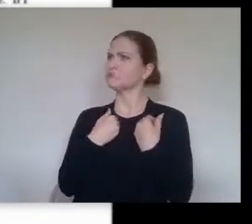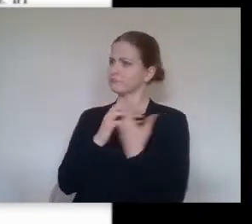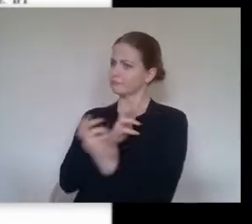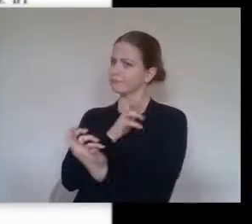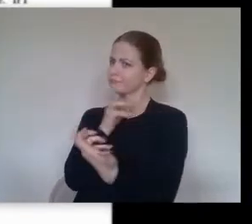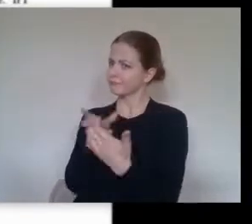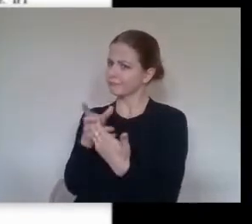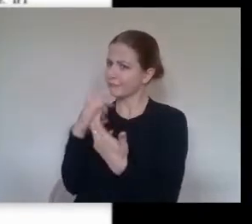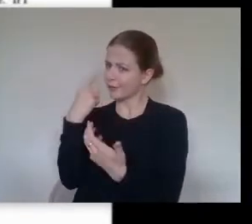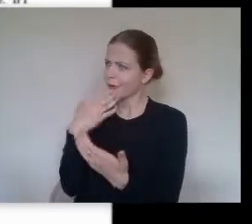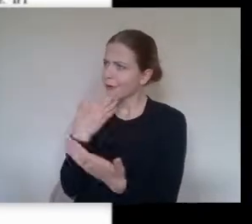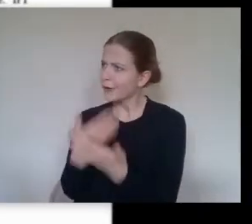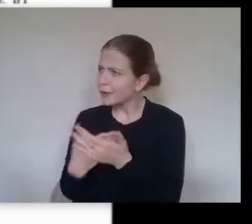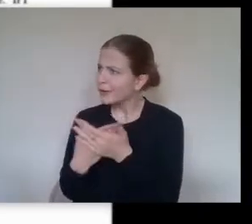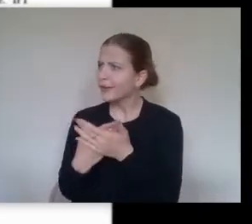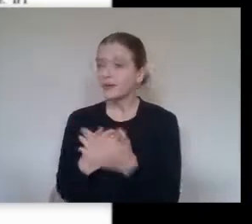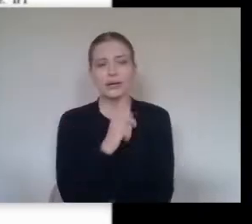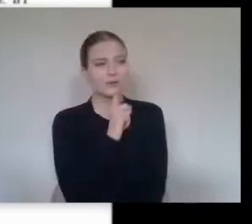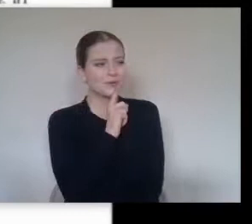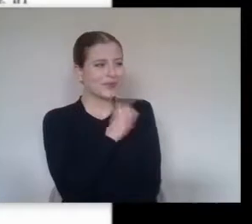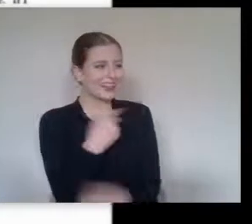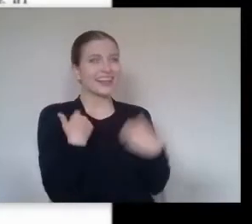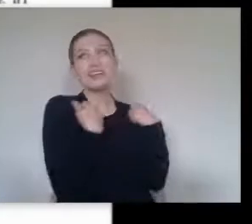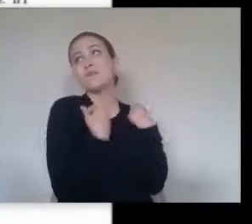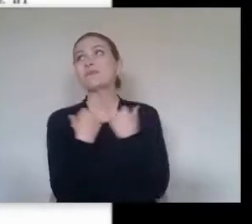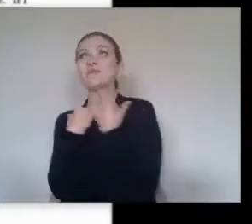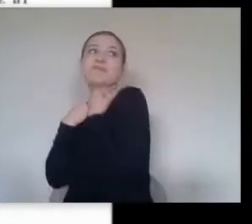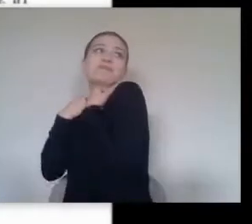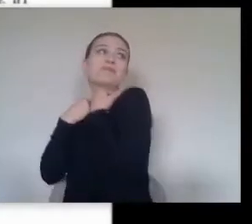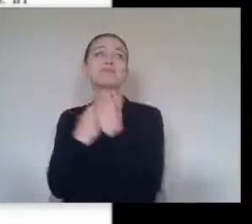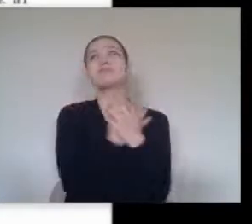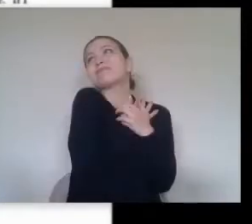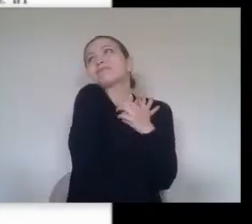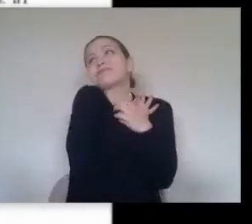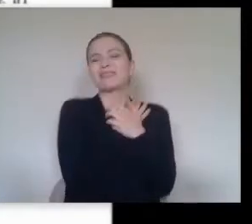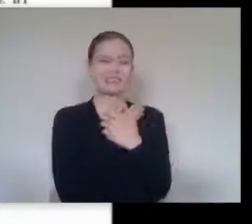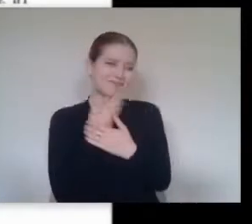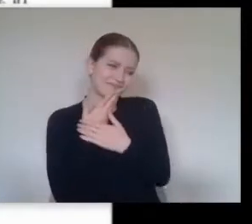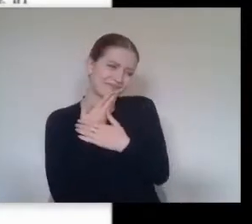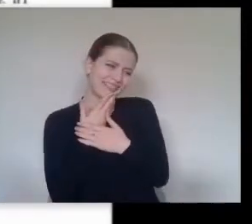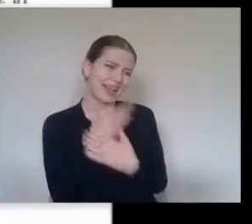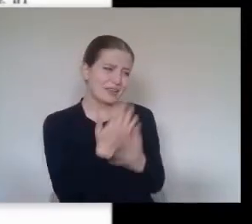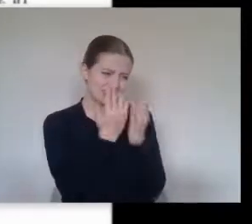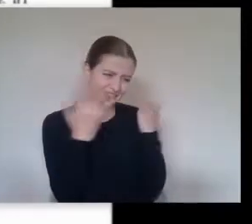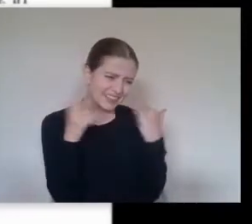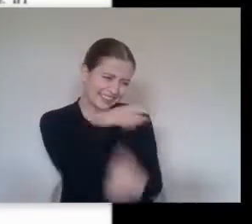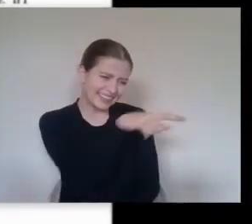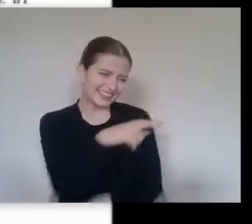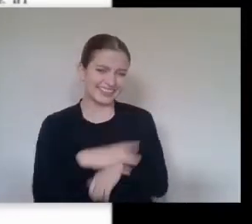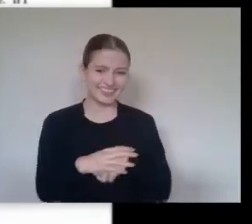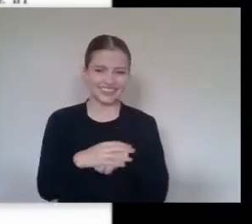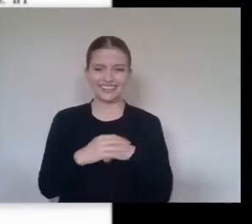Really? The inspector said, twirling around. That's very kind of you to say so.